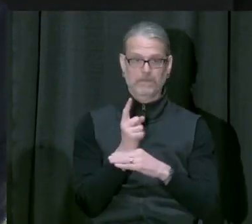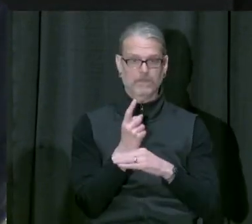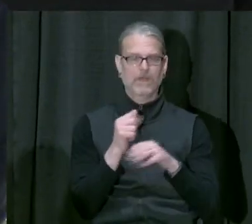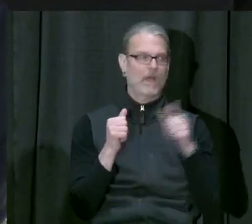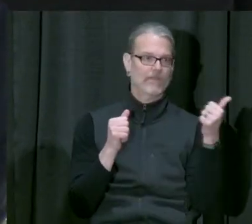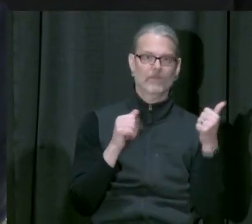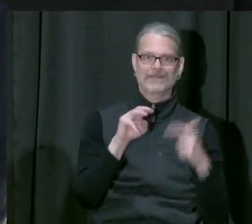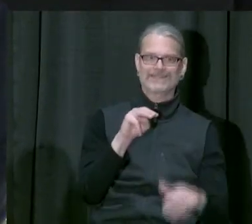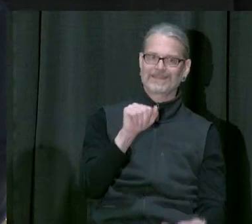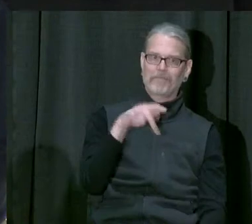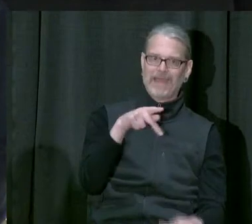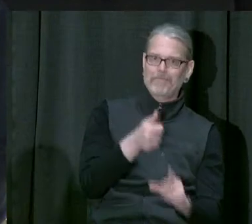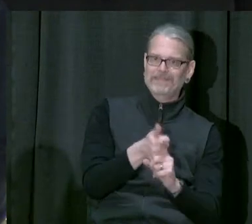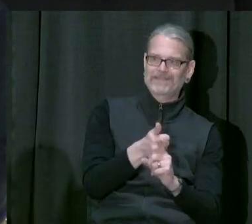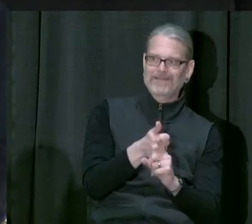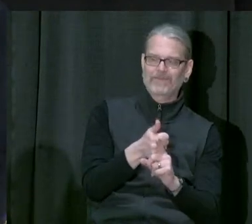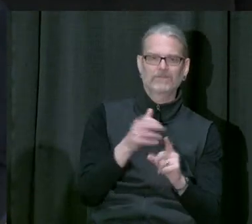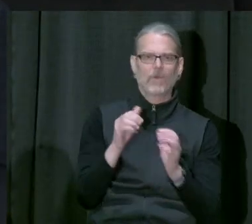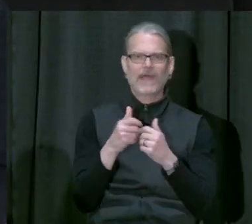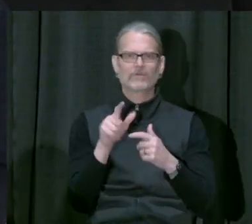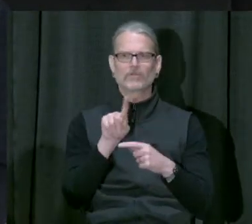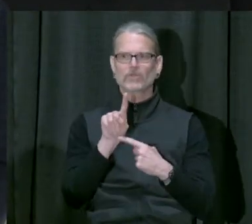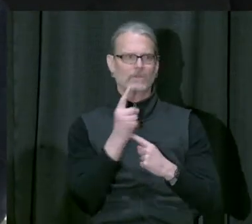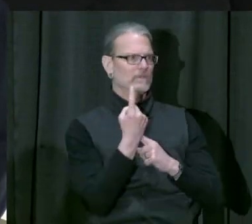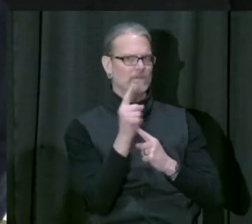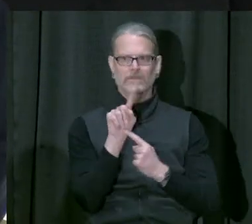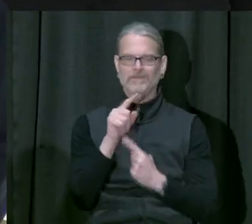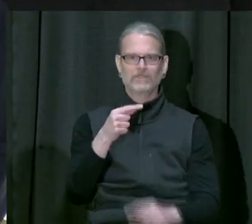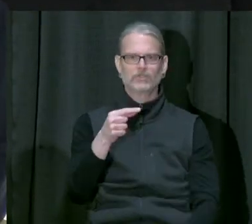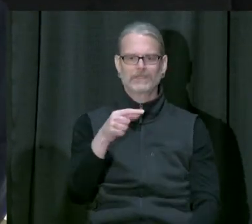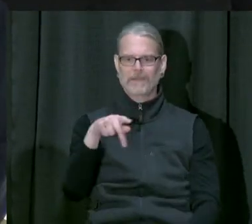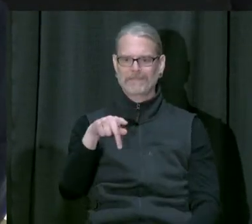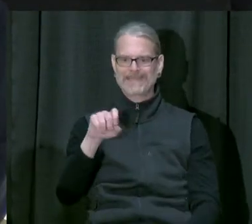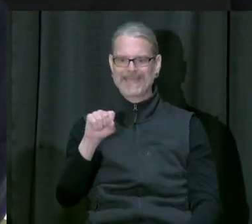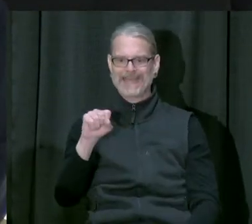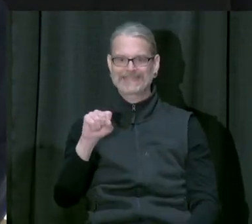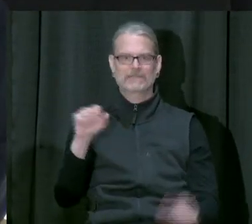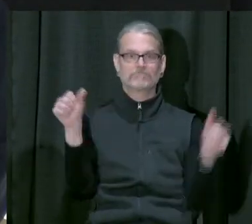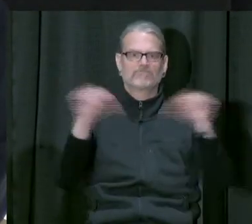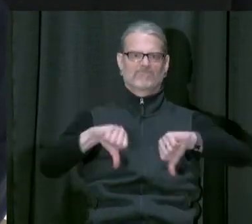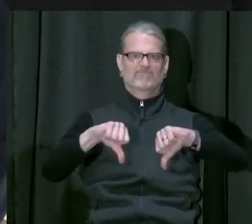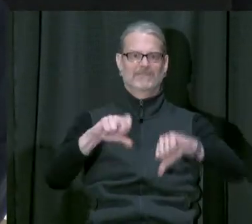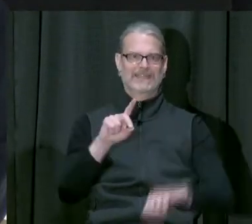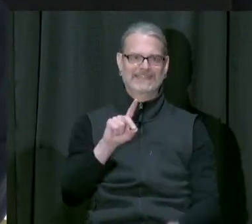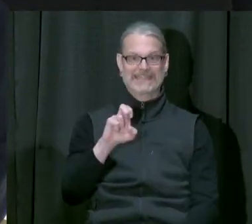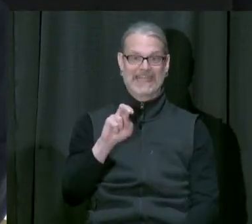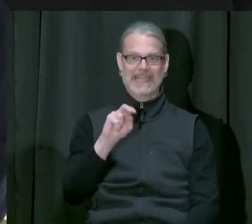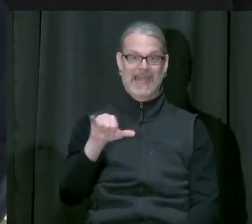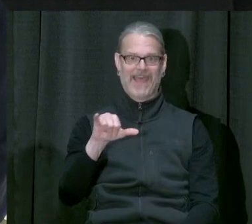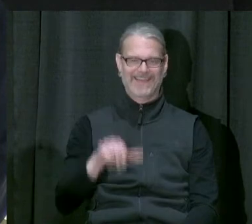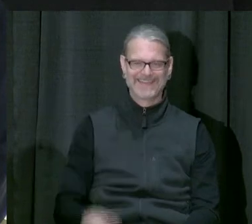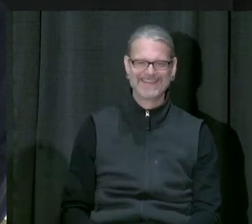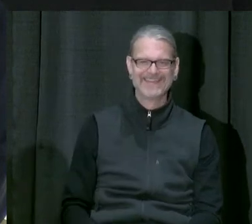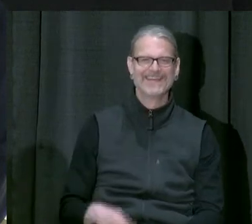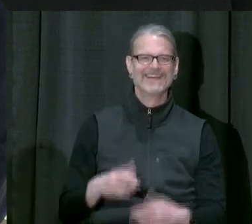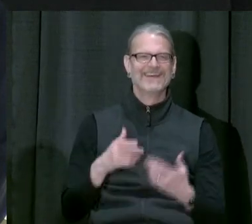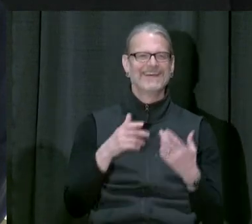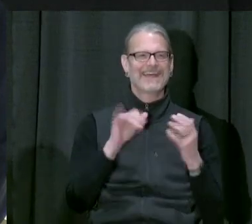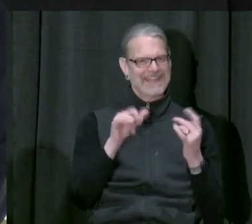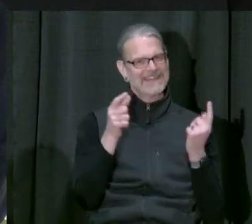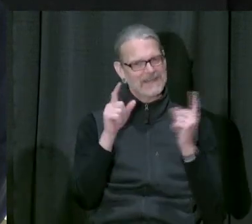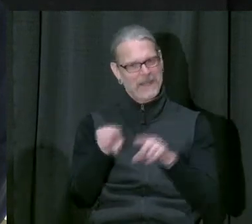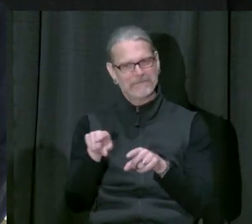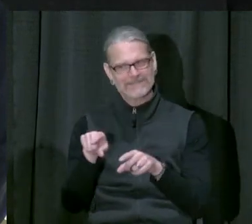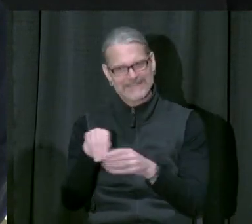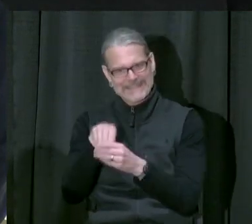indoors where GPS is not available, or as they like to call it, GPS denied? And it can leak into buildings a little bit. You'll see